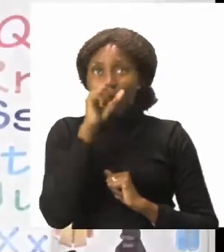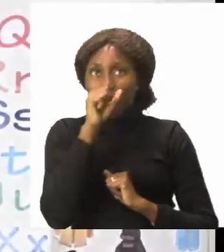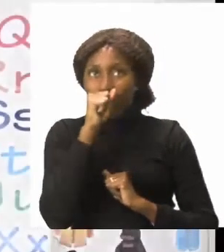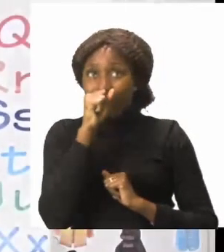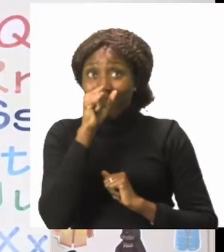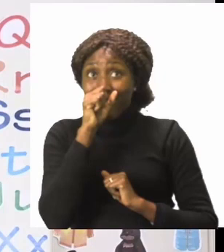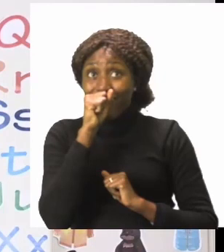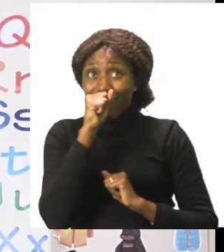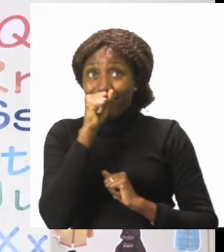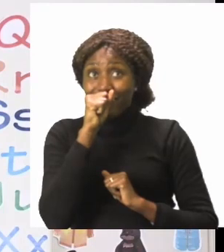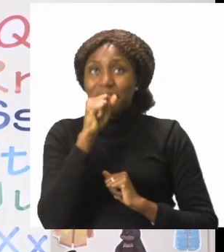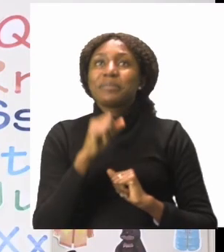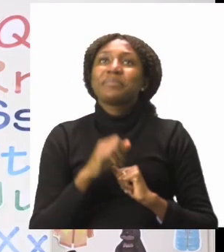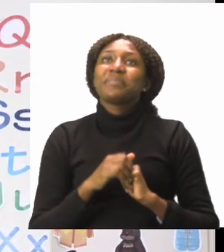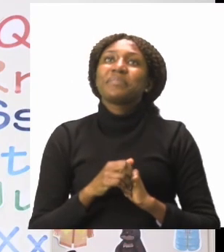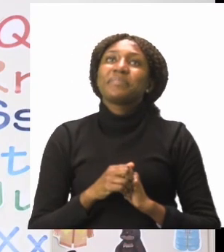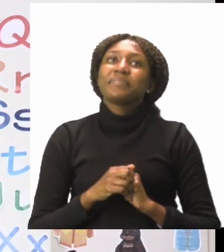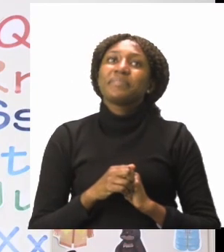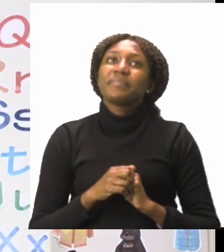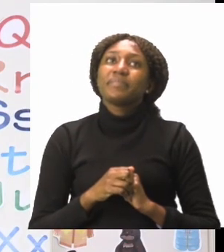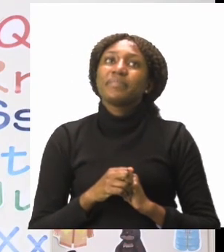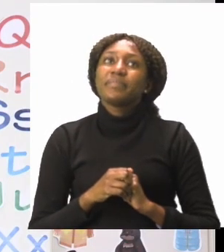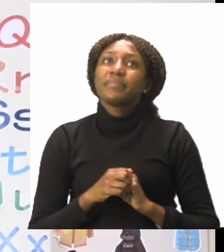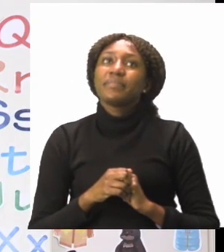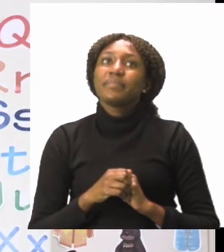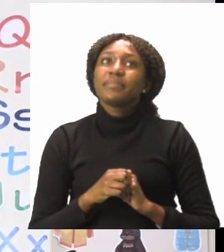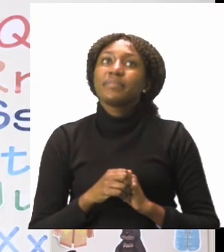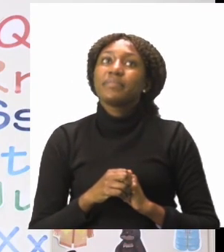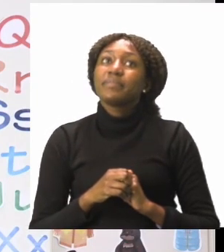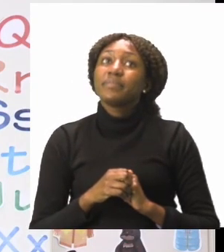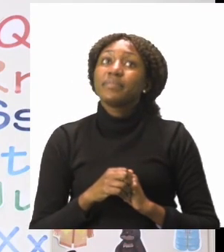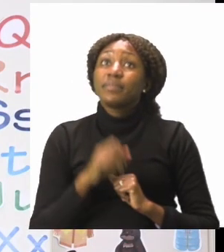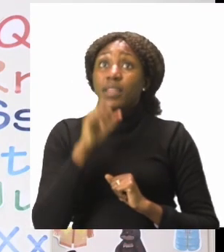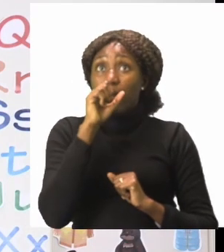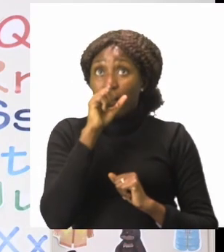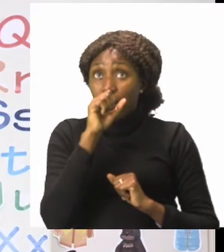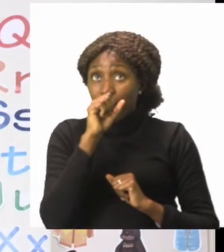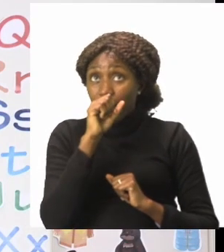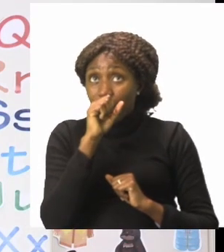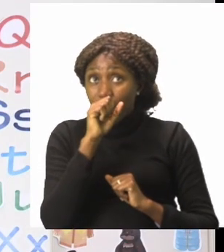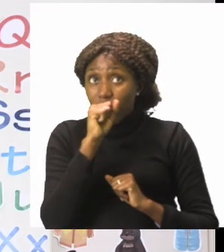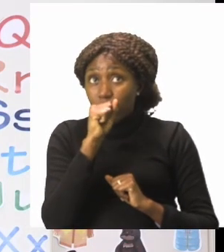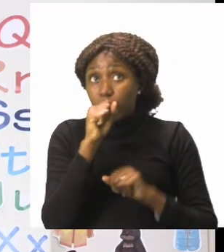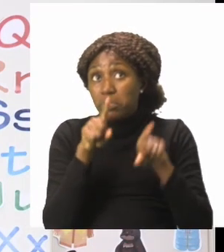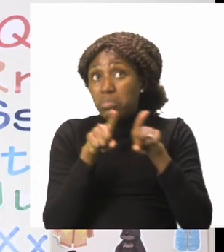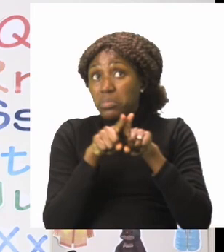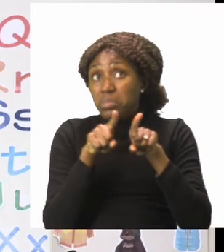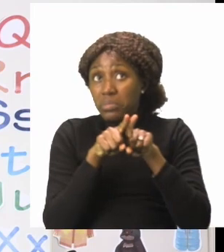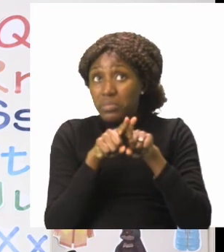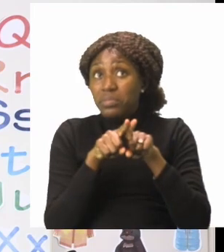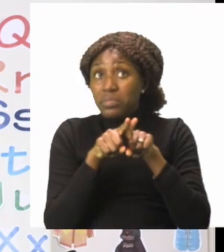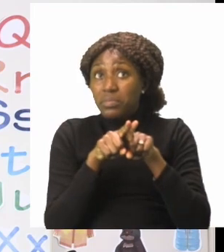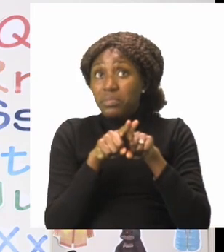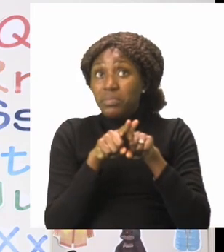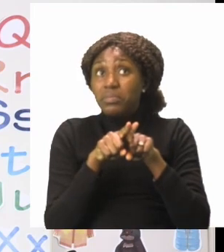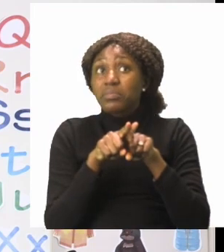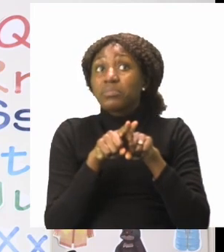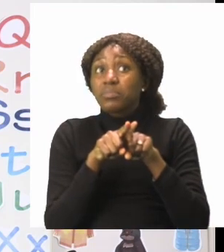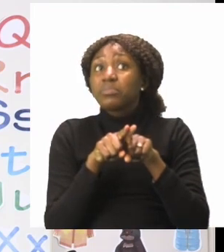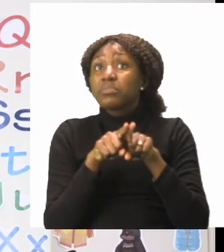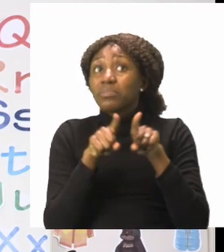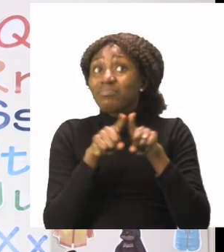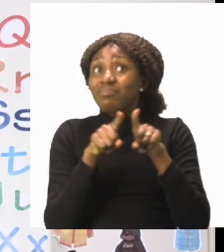orange. This orange is the one that is the same as the